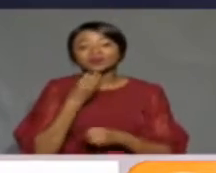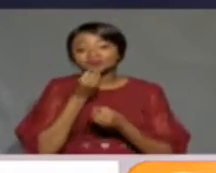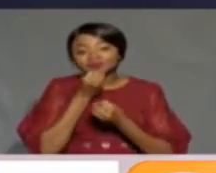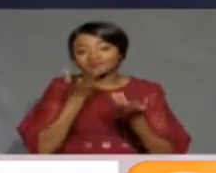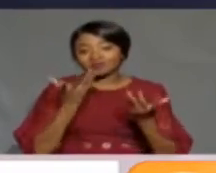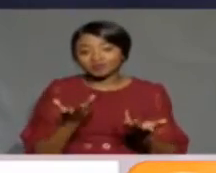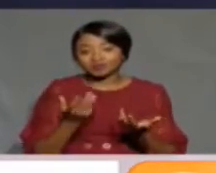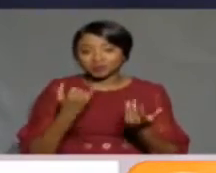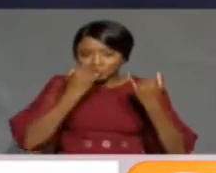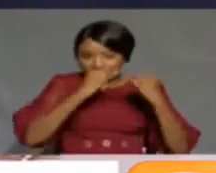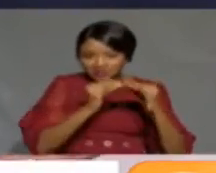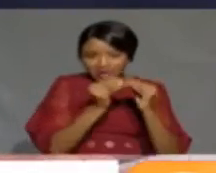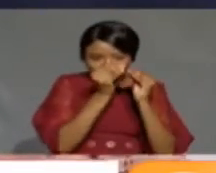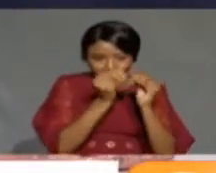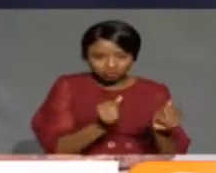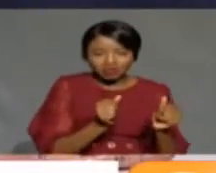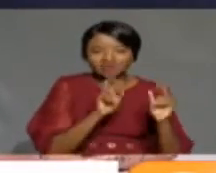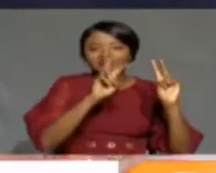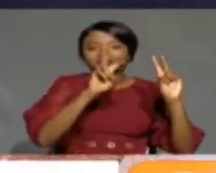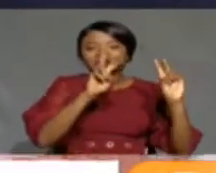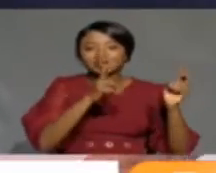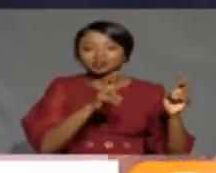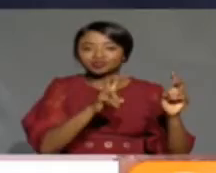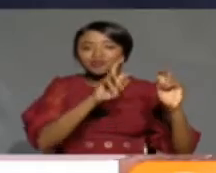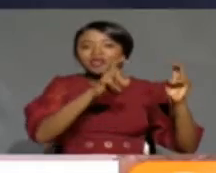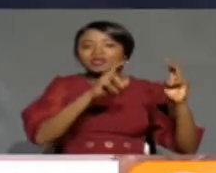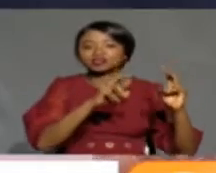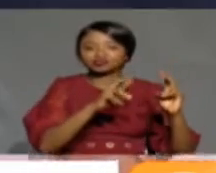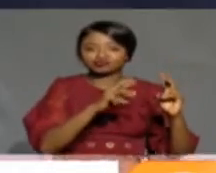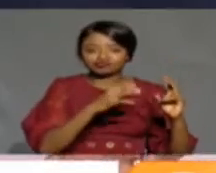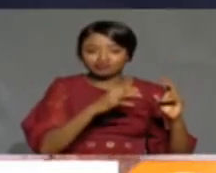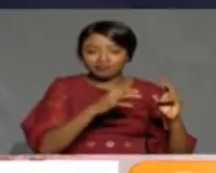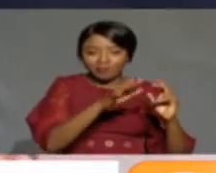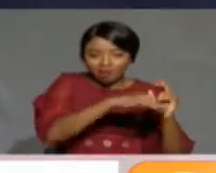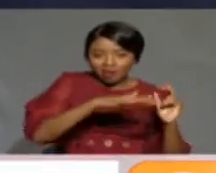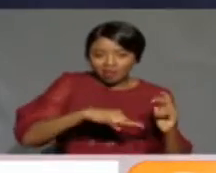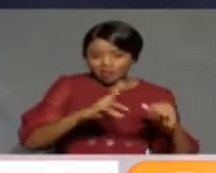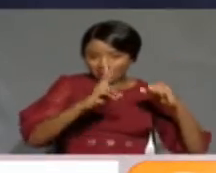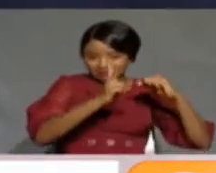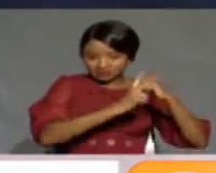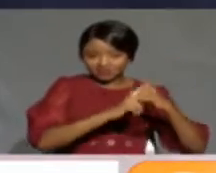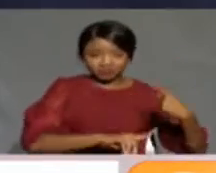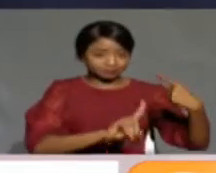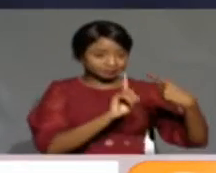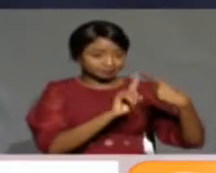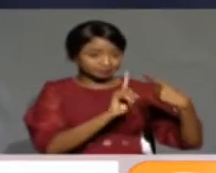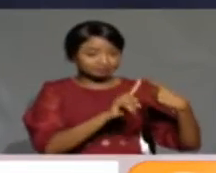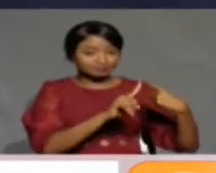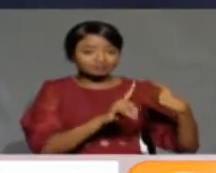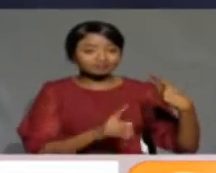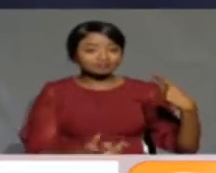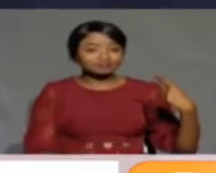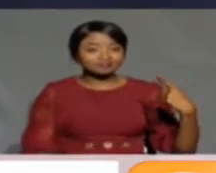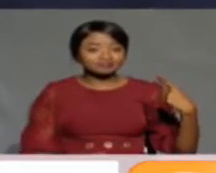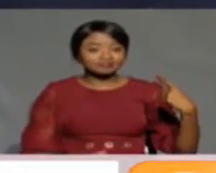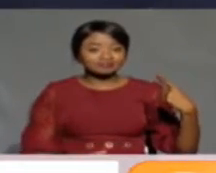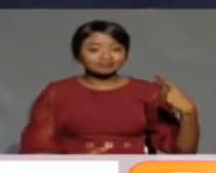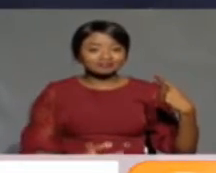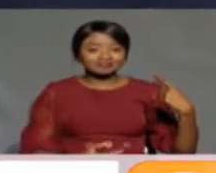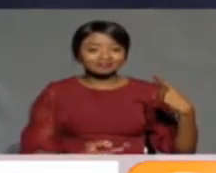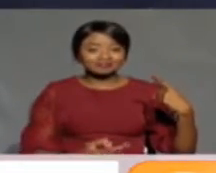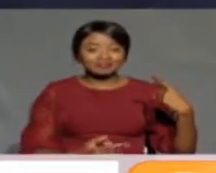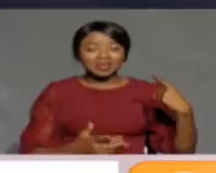analyze the issues first. Mm-hmm. And I will analyze them in about seven areas in a very speedy fast. First of all is the issue of